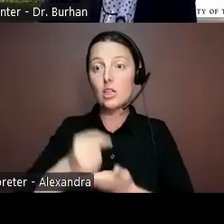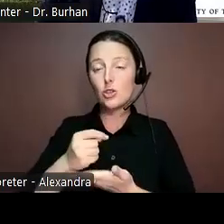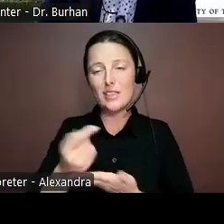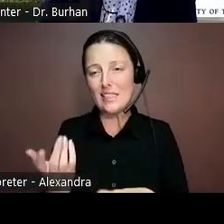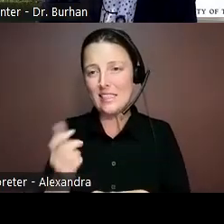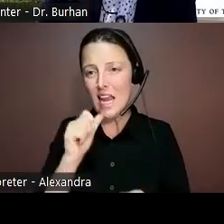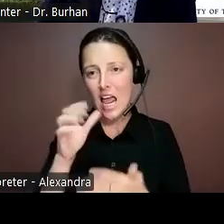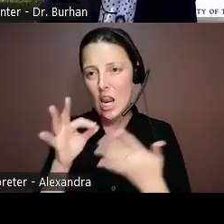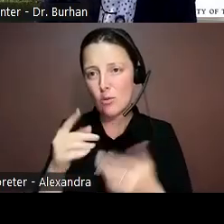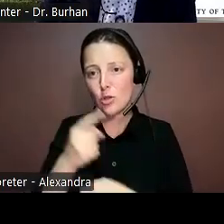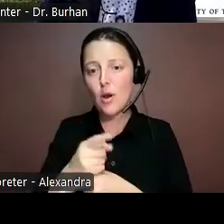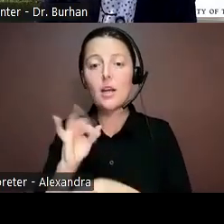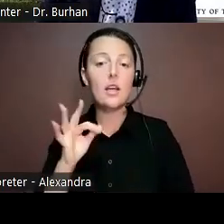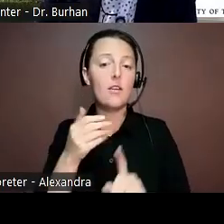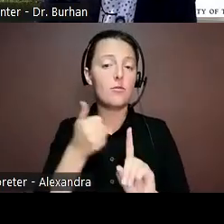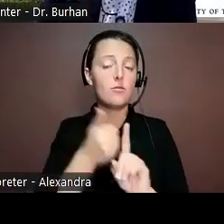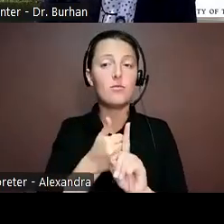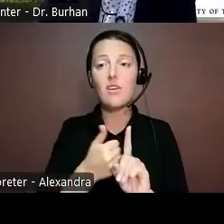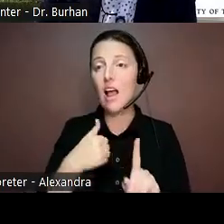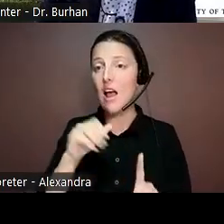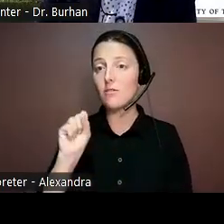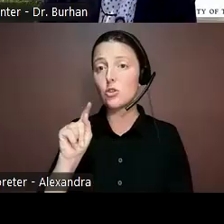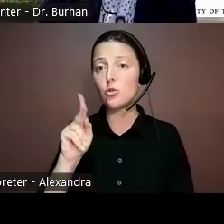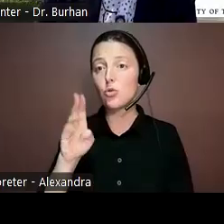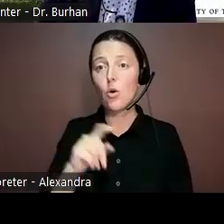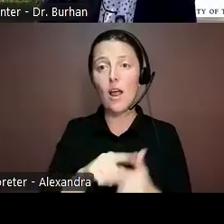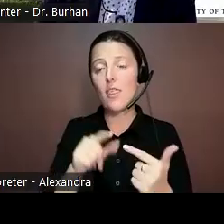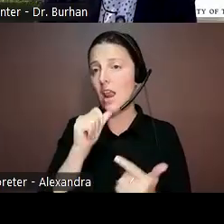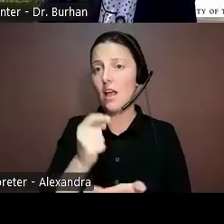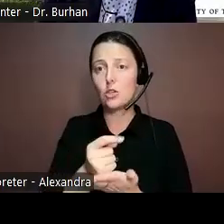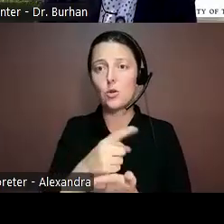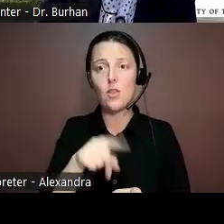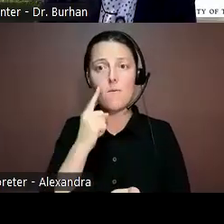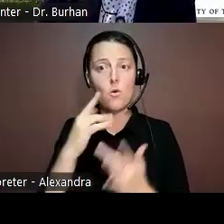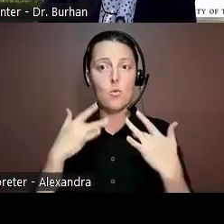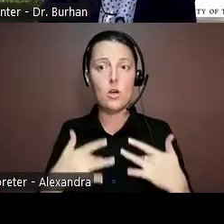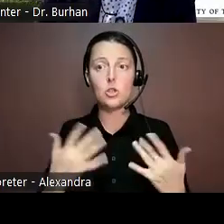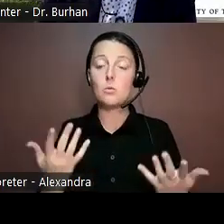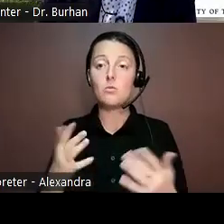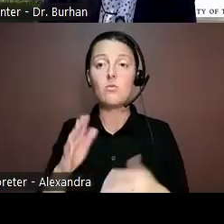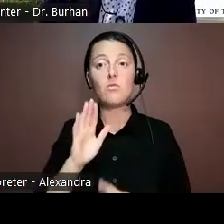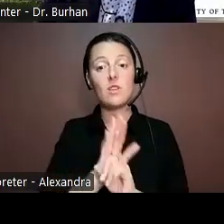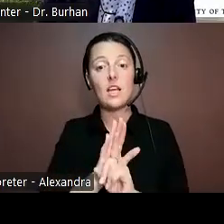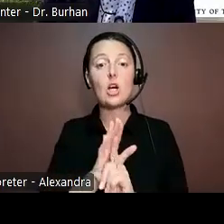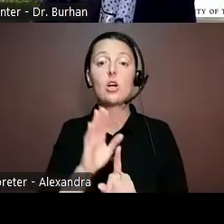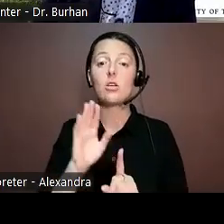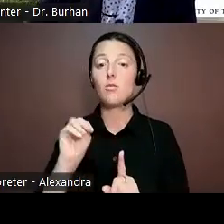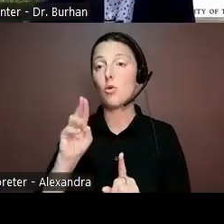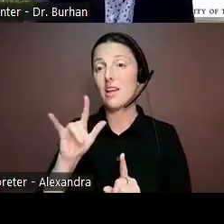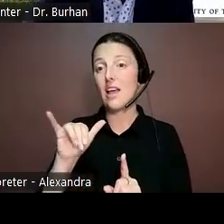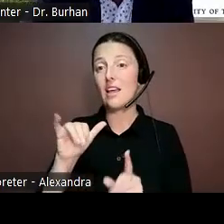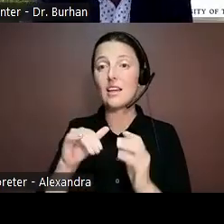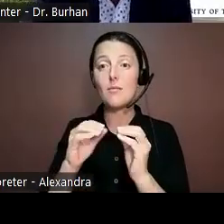stroke and did not get treated for depression, their mortality is higher, their recovery will be less optimum.